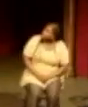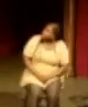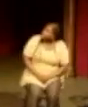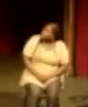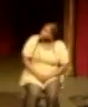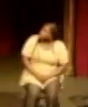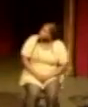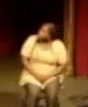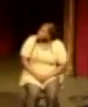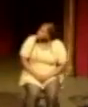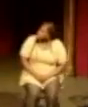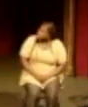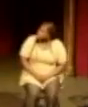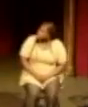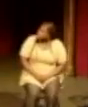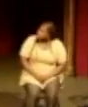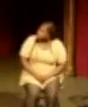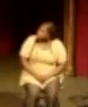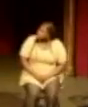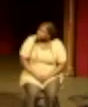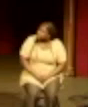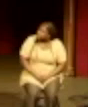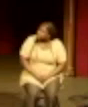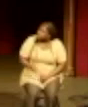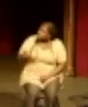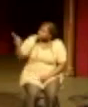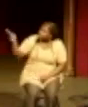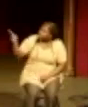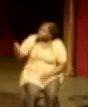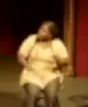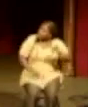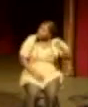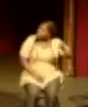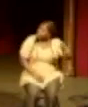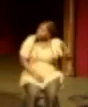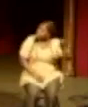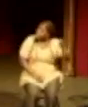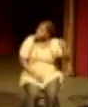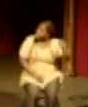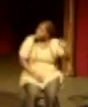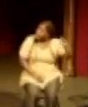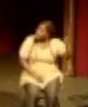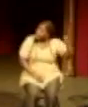Our board president representing Ward 5 is Mr. John Lane.